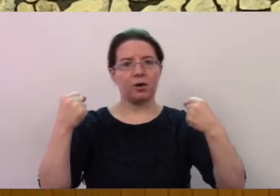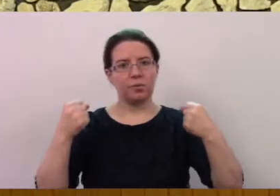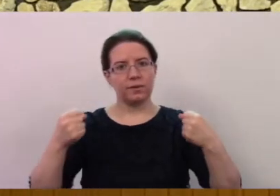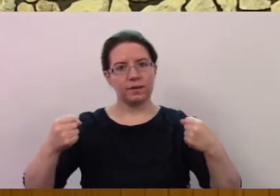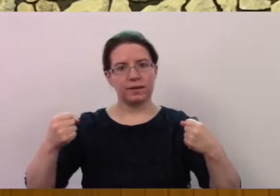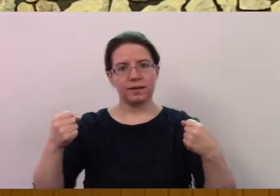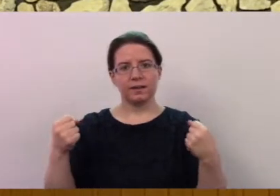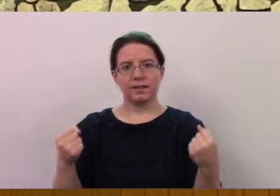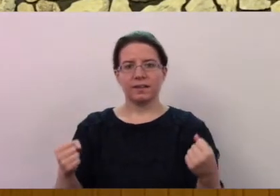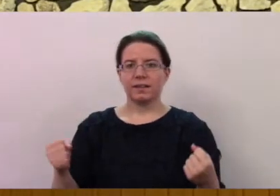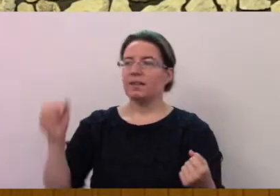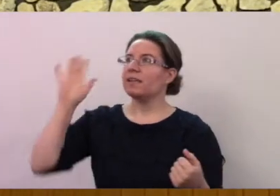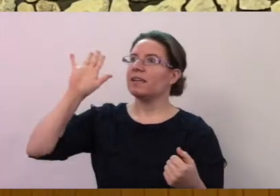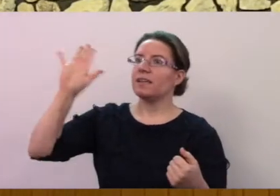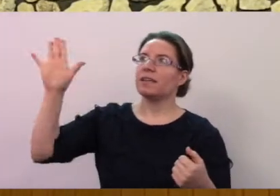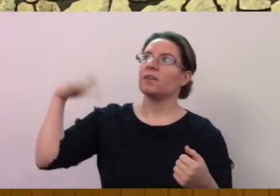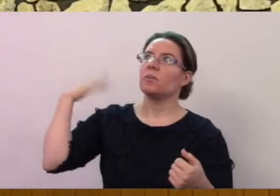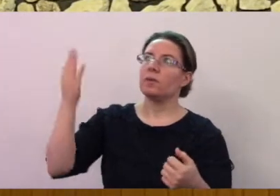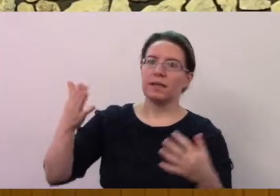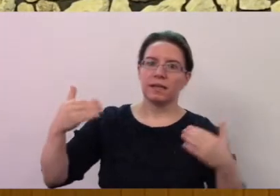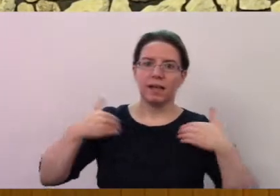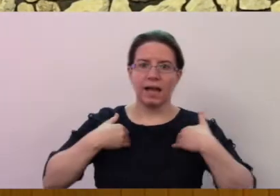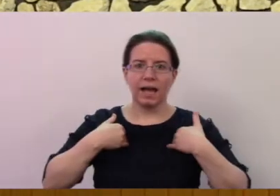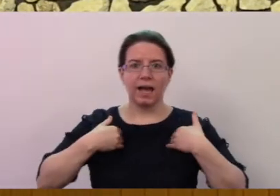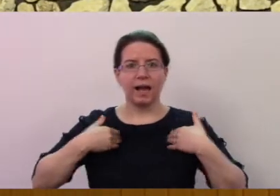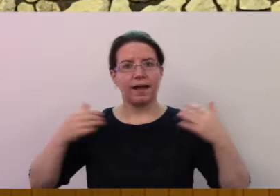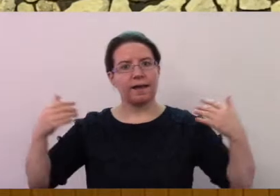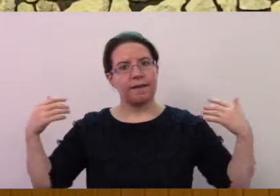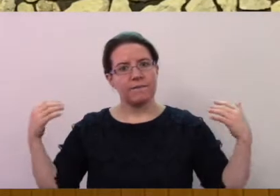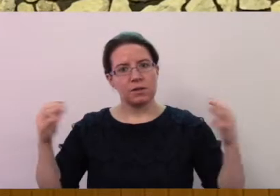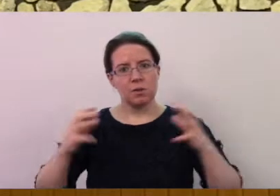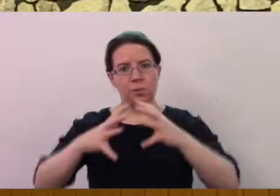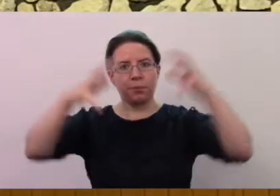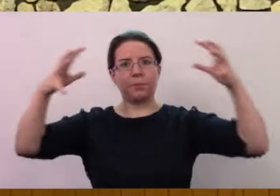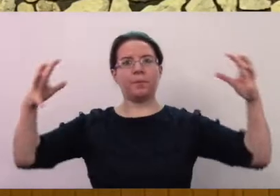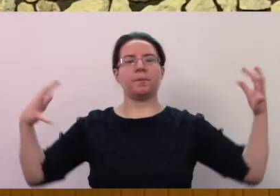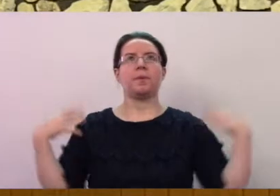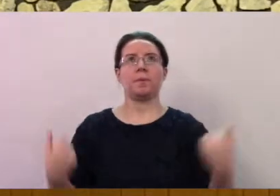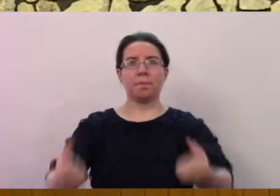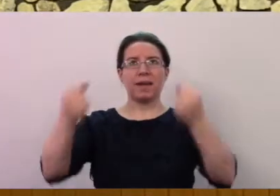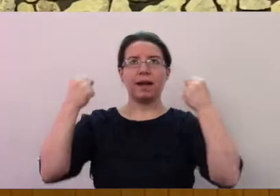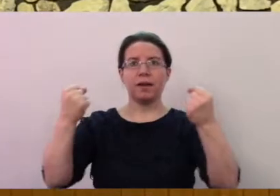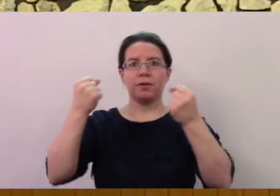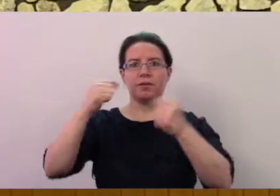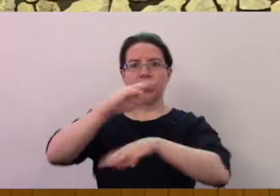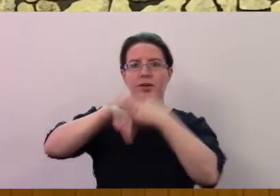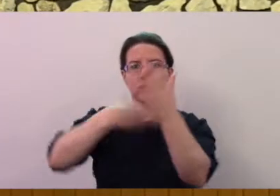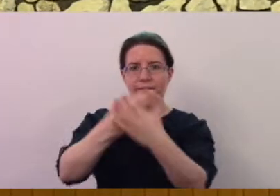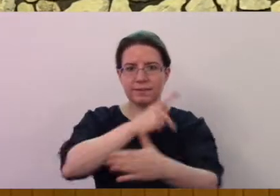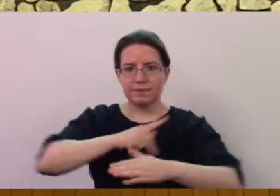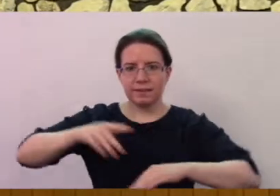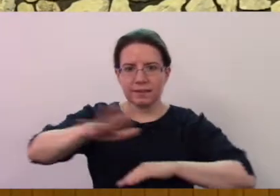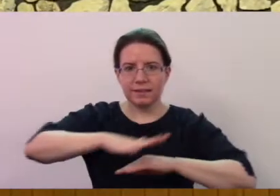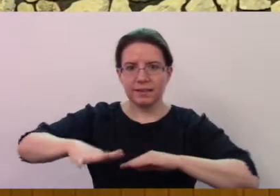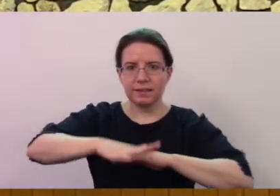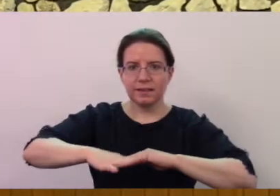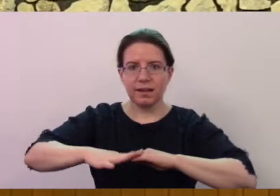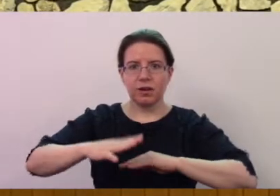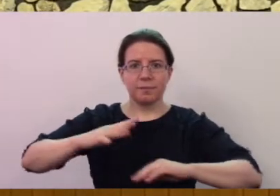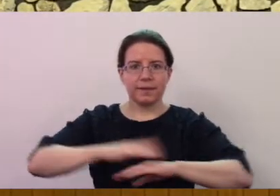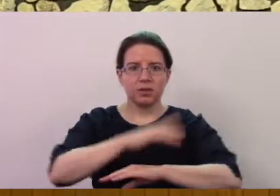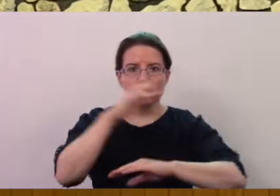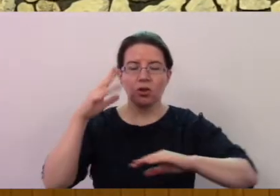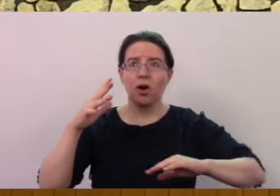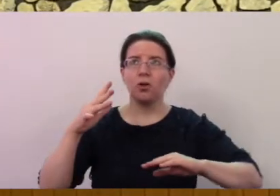and overwhelming power and all his kingly glory and majesty and splendor.